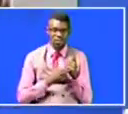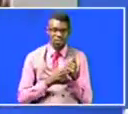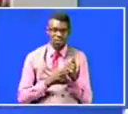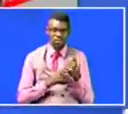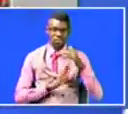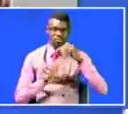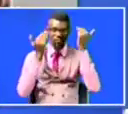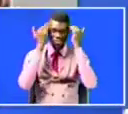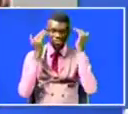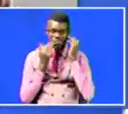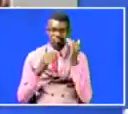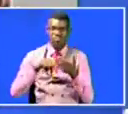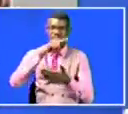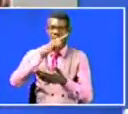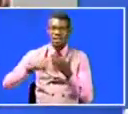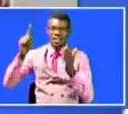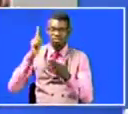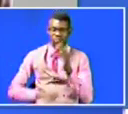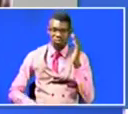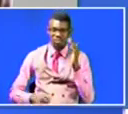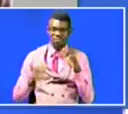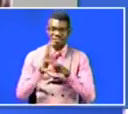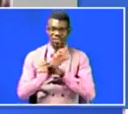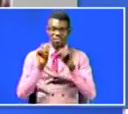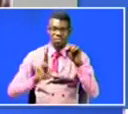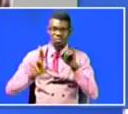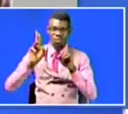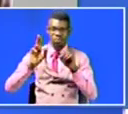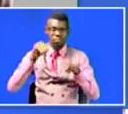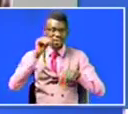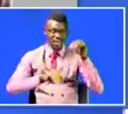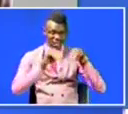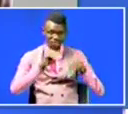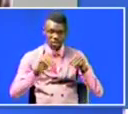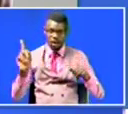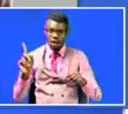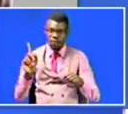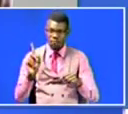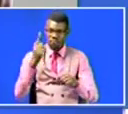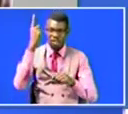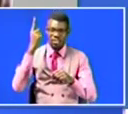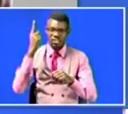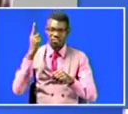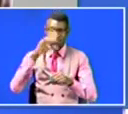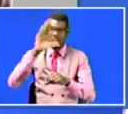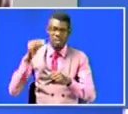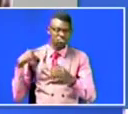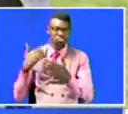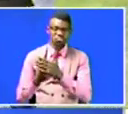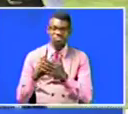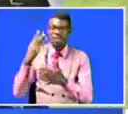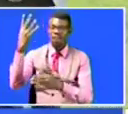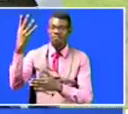Court annulled President Uhuru Kenyatta's re-election in the first such ever verdict in Africa and only the fourth in the